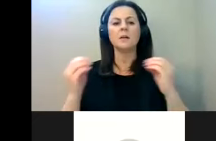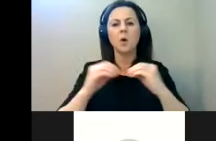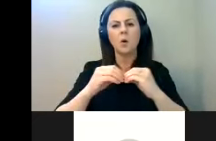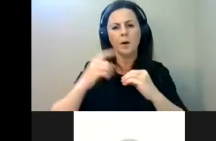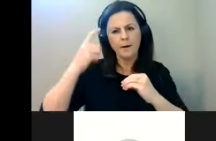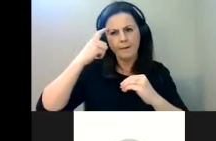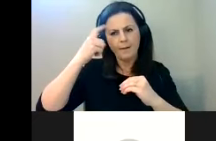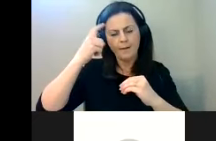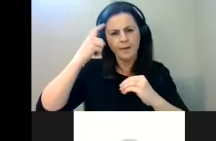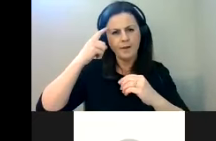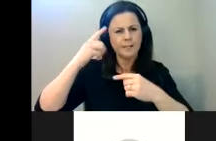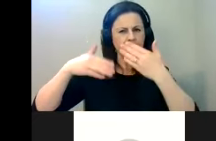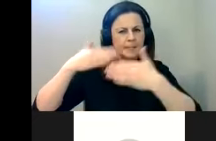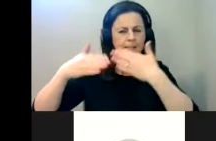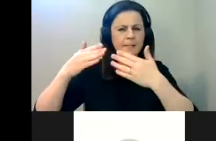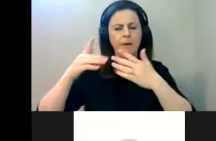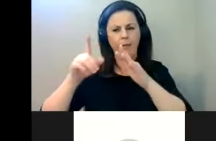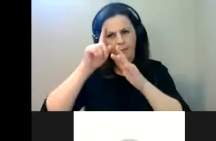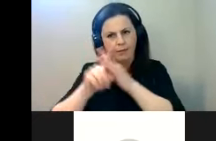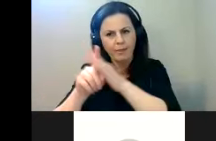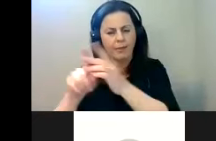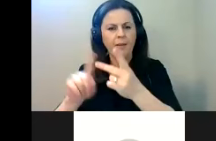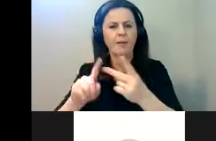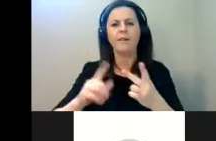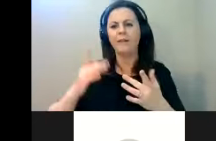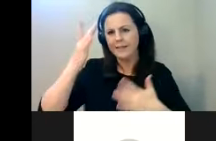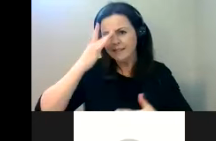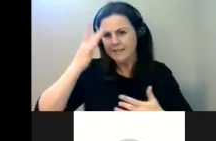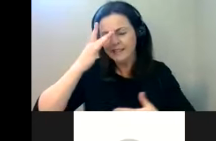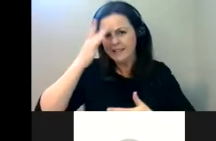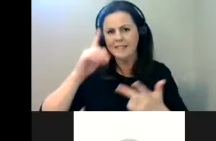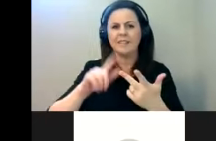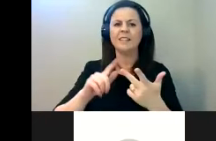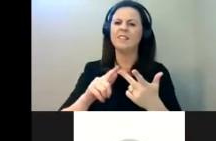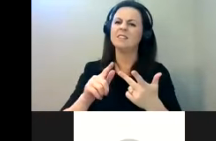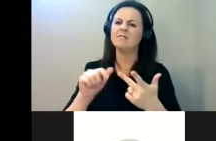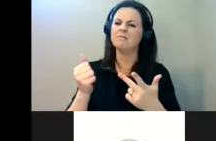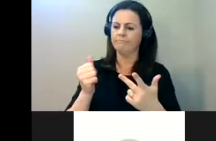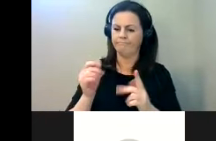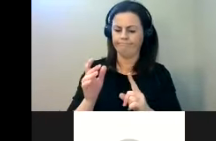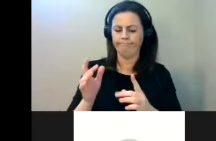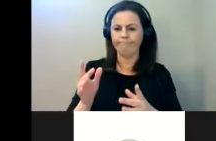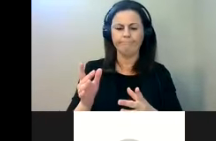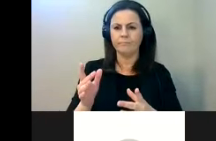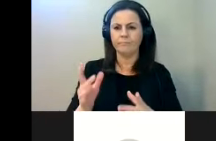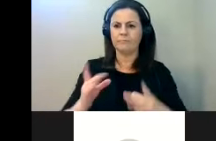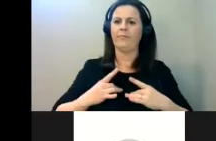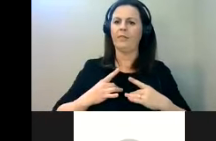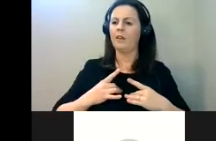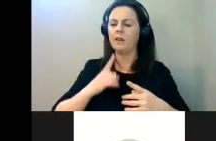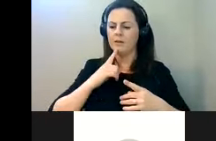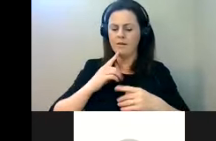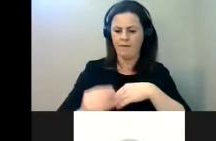capacity, as well as related diseases and disorders that may affect capacity, and increase in